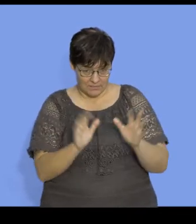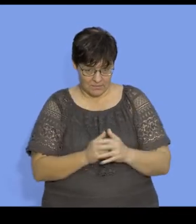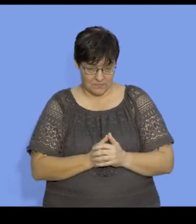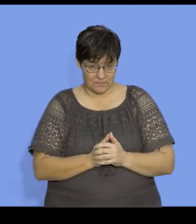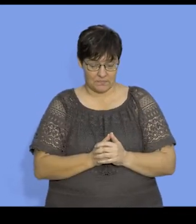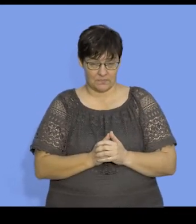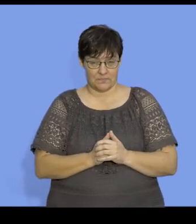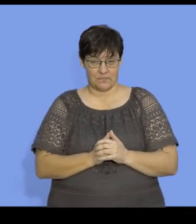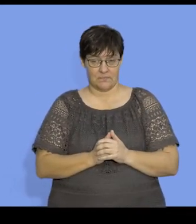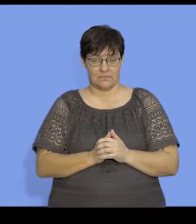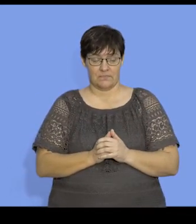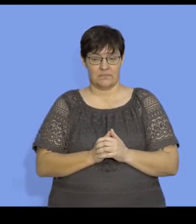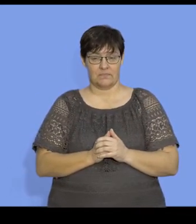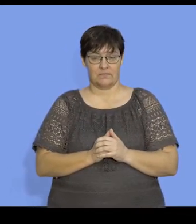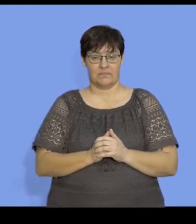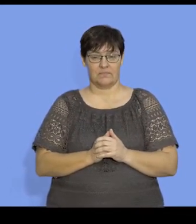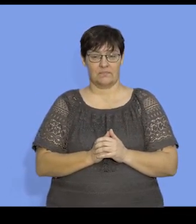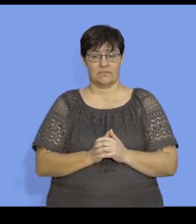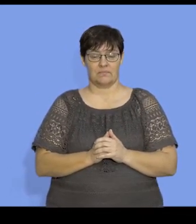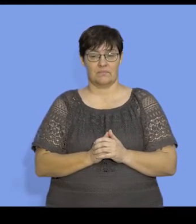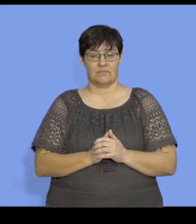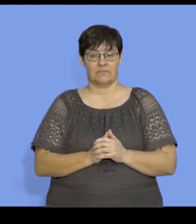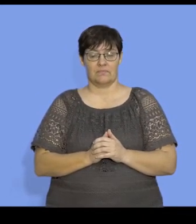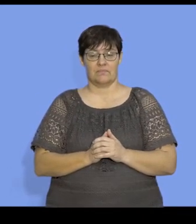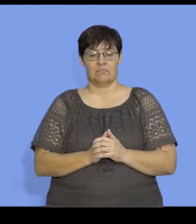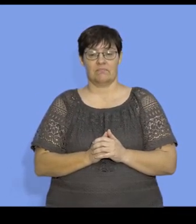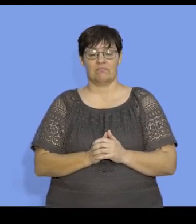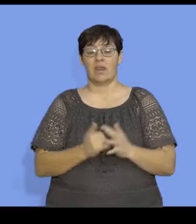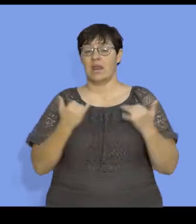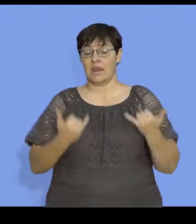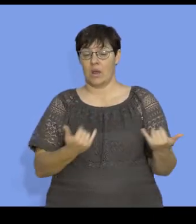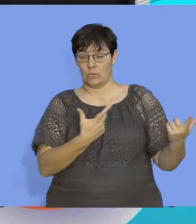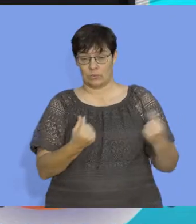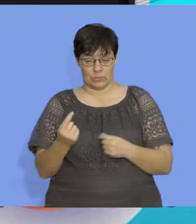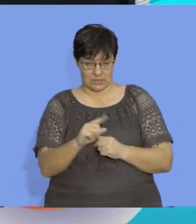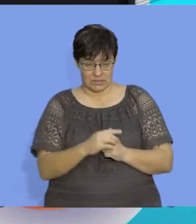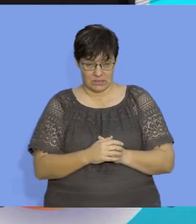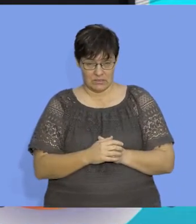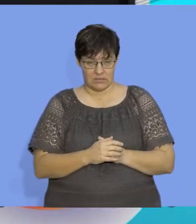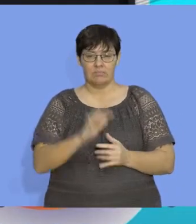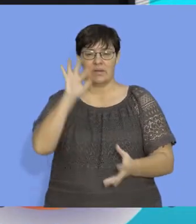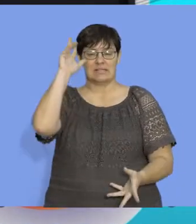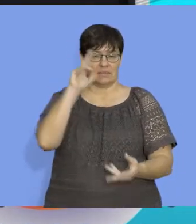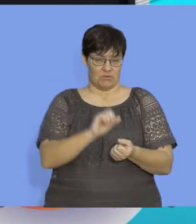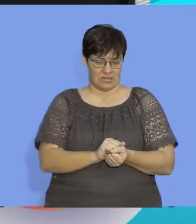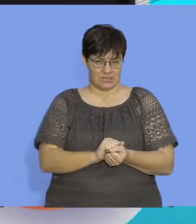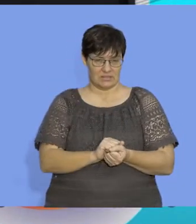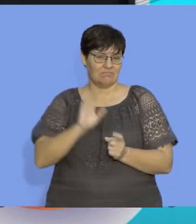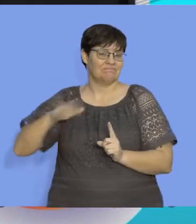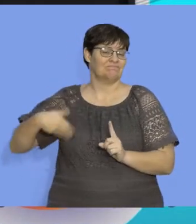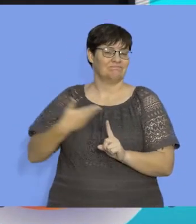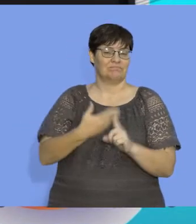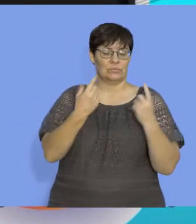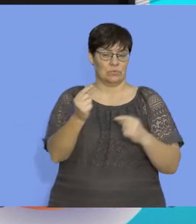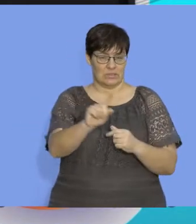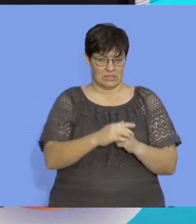So, what we will do now, we will just summarize what we've done so far. We've shown you, or we've given you